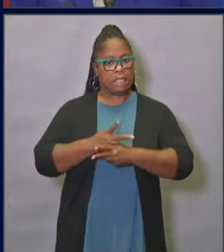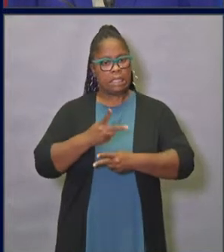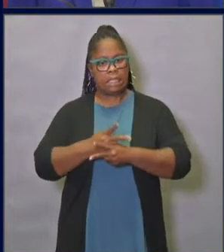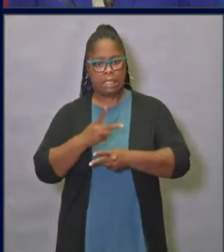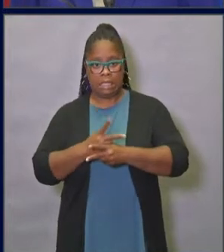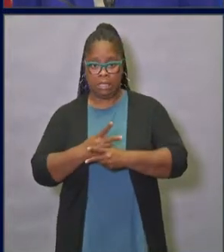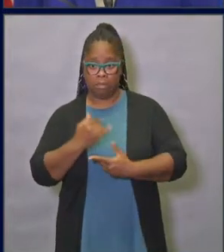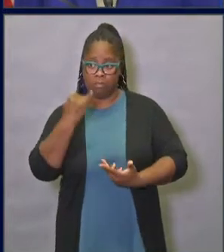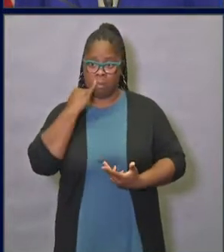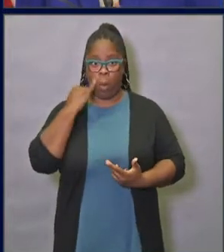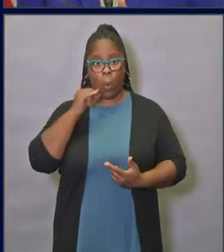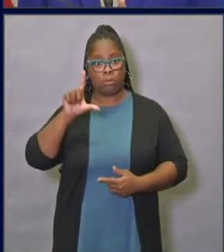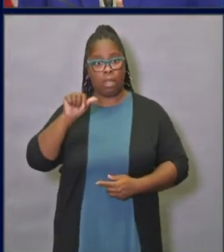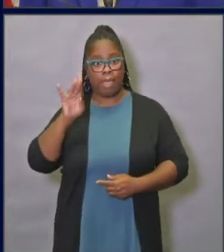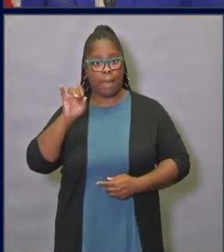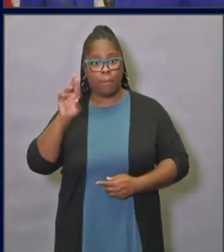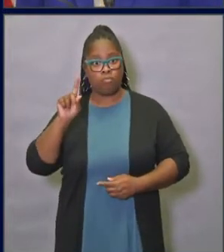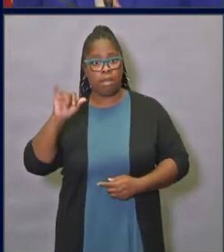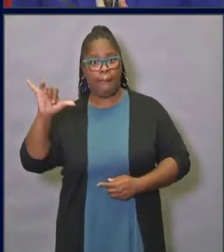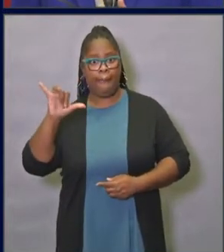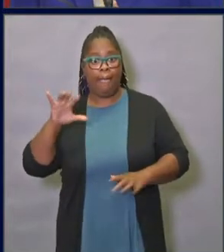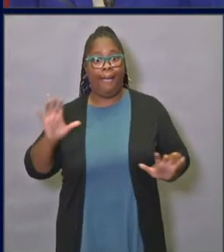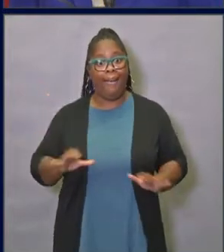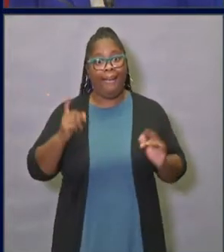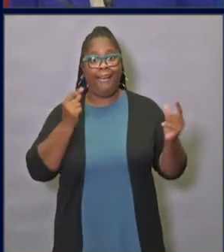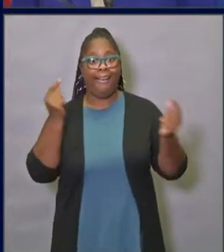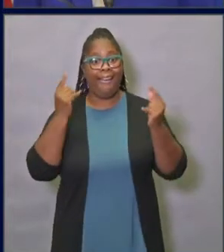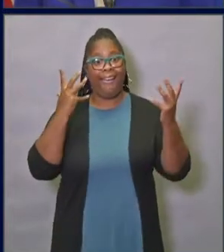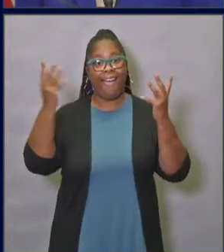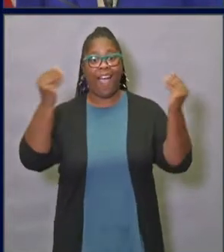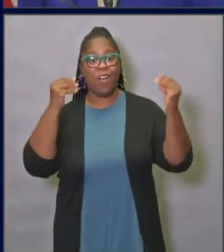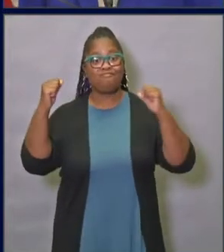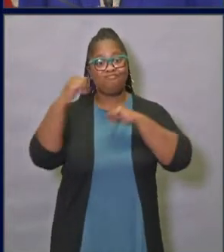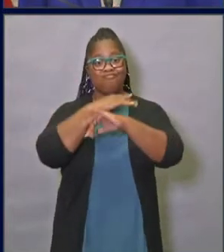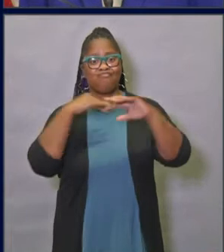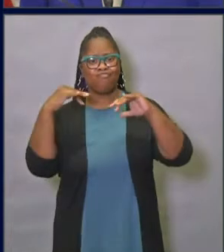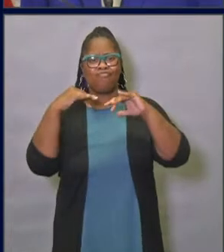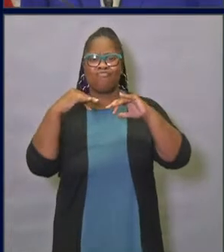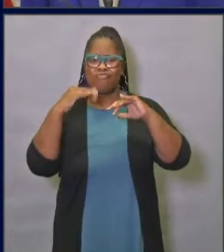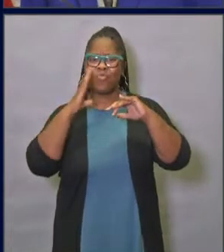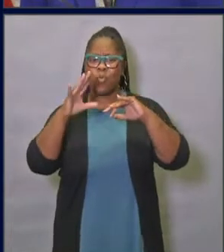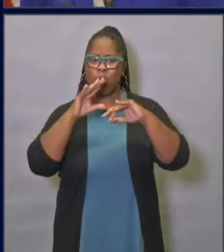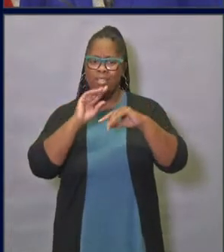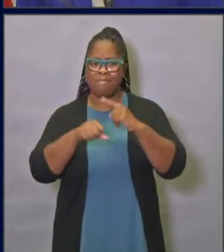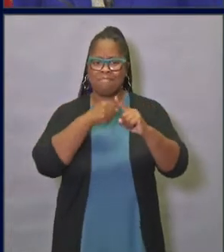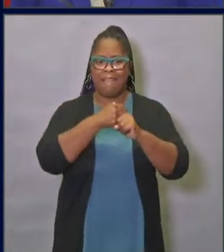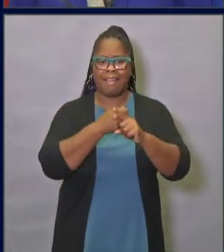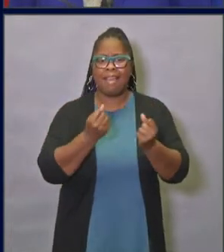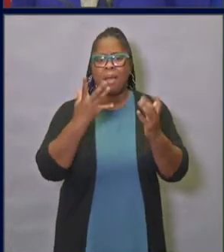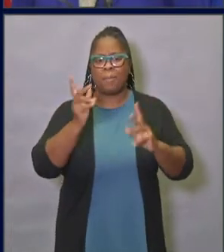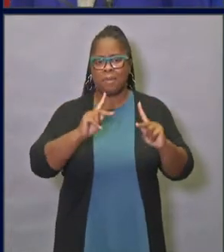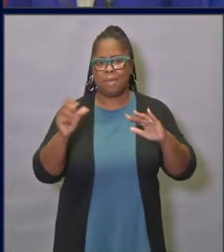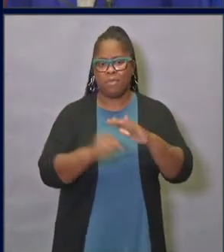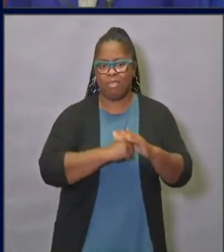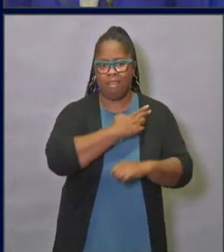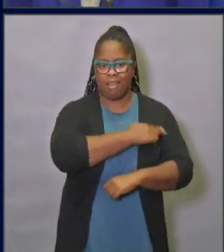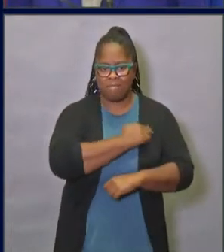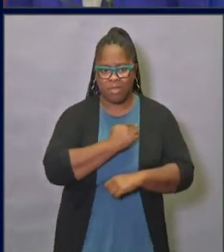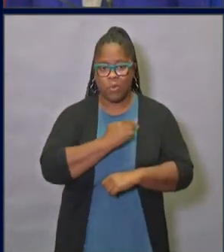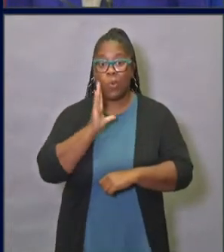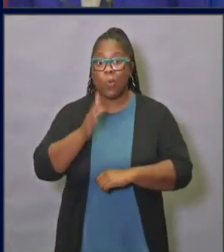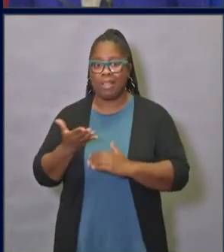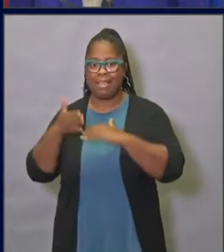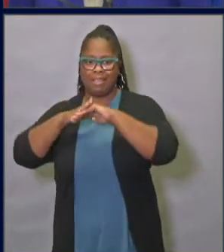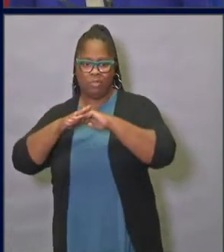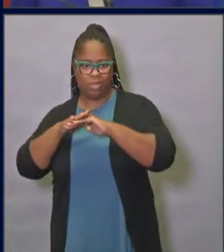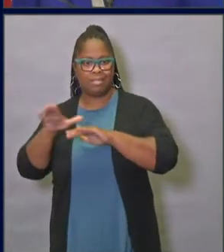of Labor Day activities, we may again see both more hospitalizations and, unfortunately, an increase in deaths in the